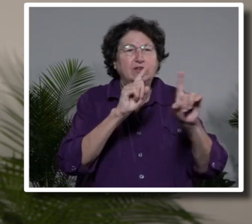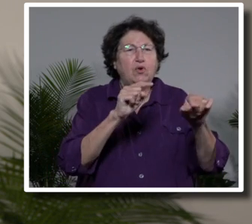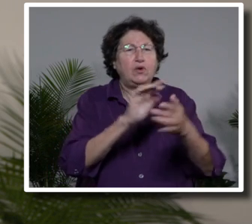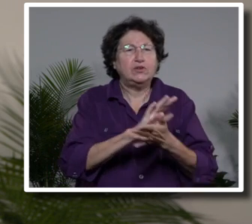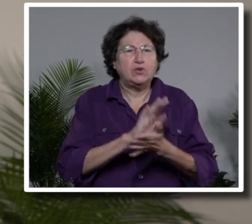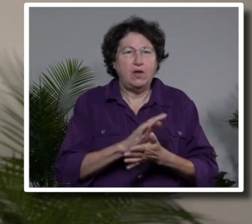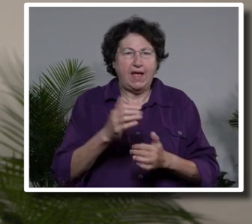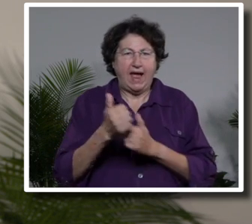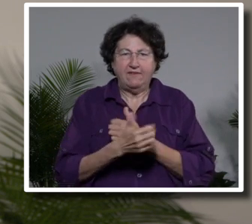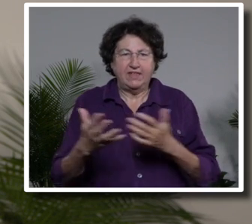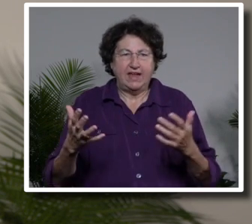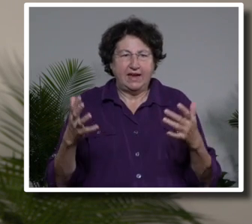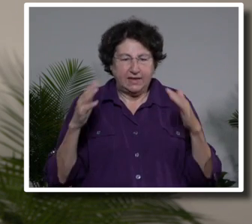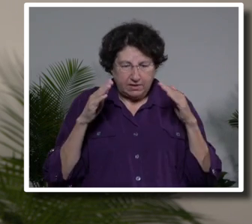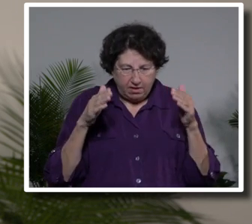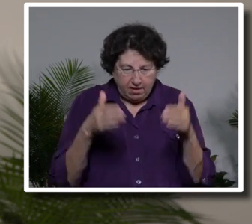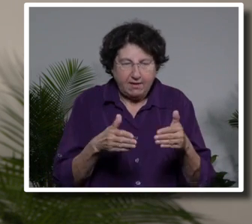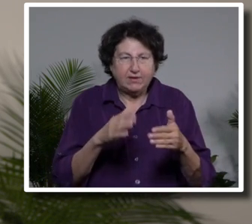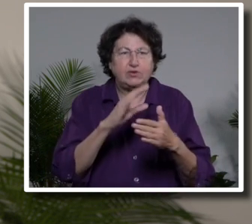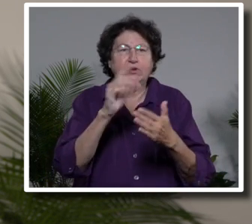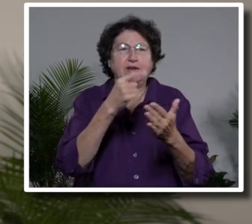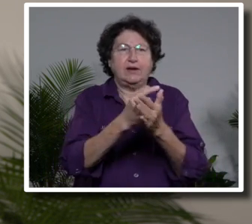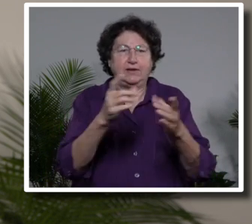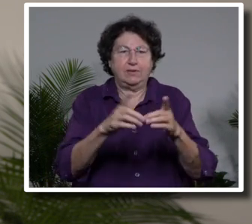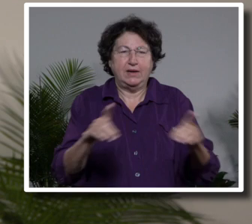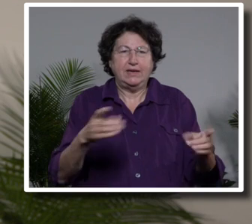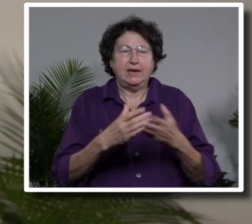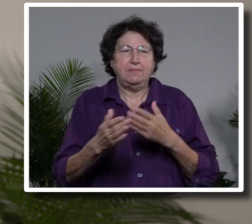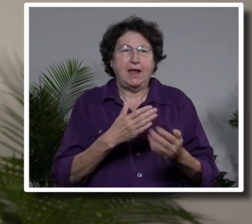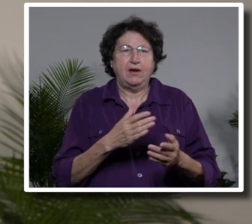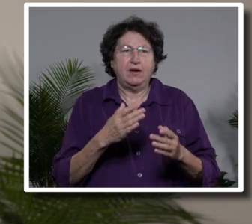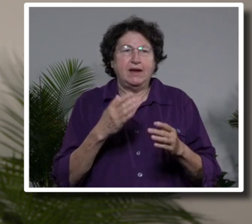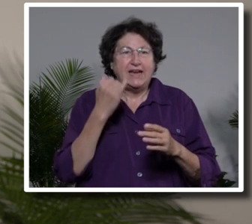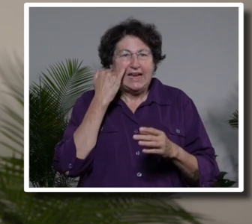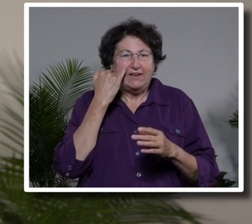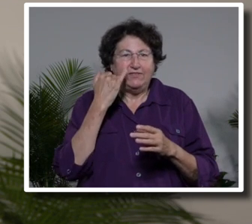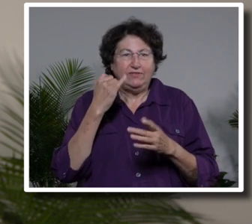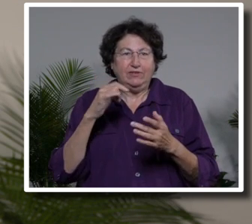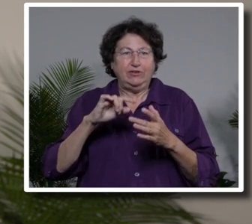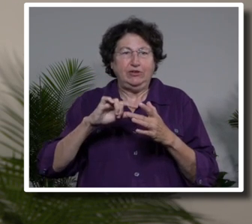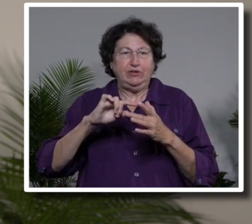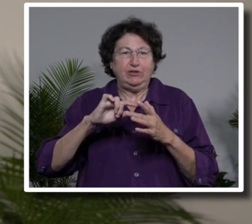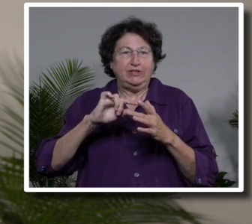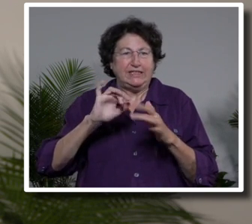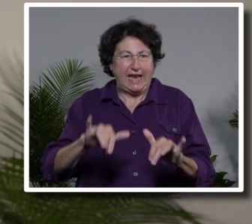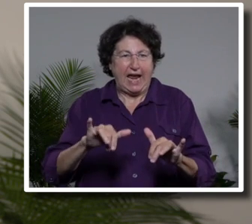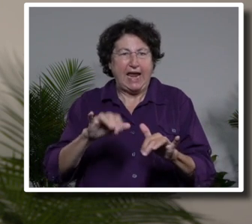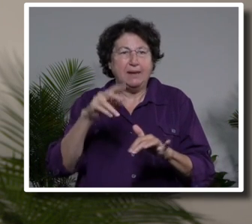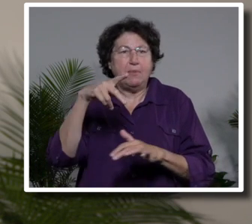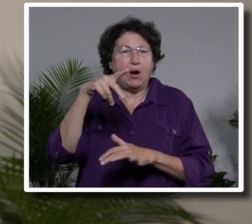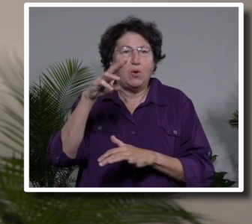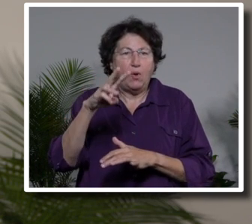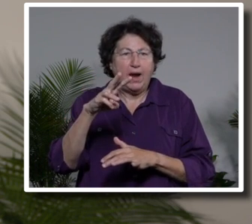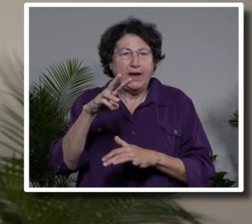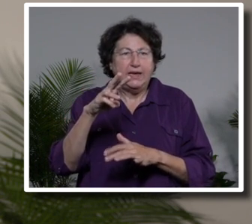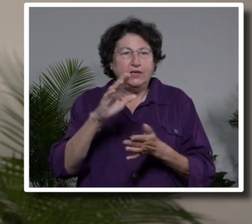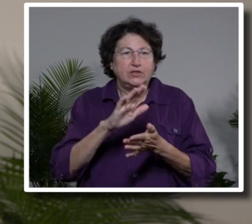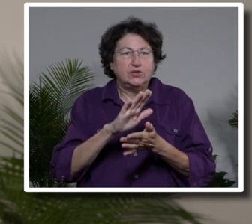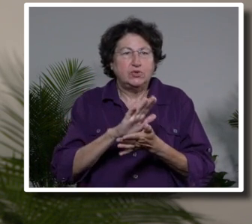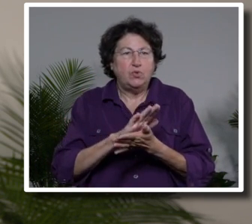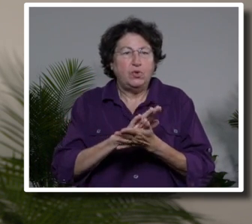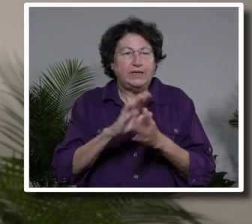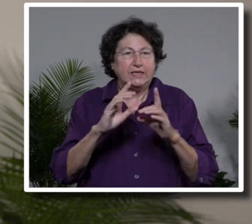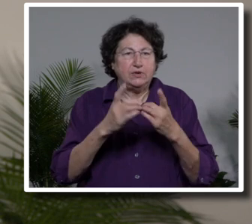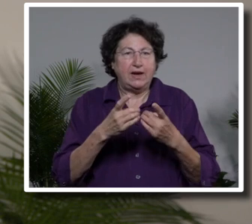diploma. Whether you have been in Parkway for 13 years or you just joined us this school year, all of us have been focused on this